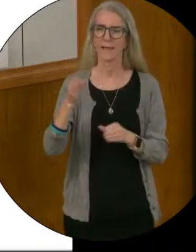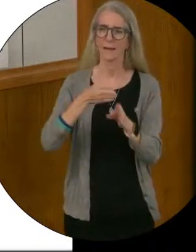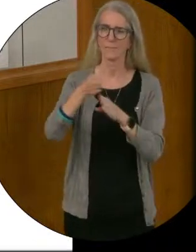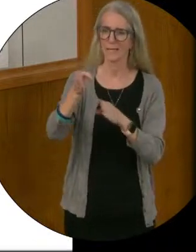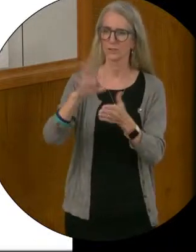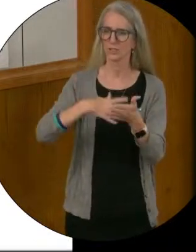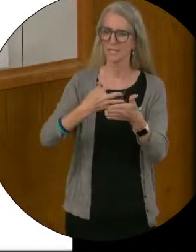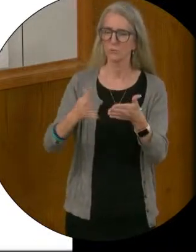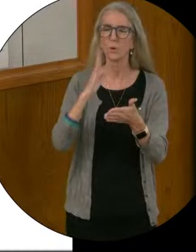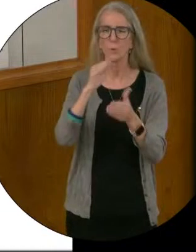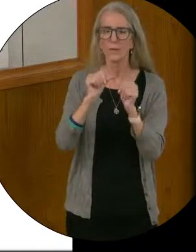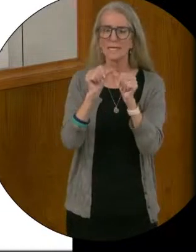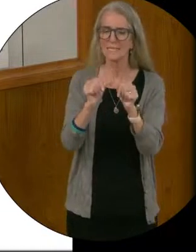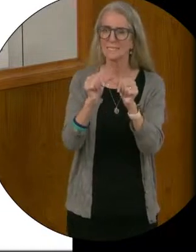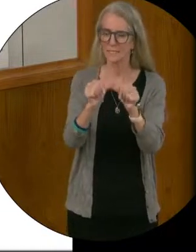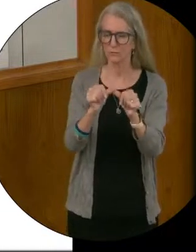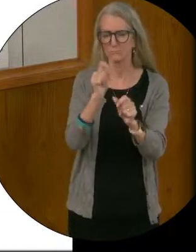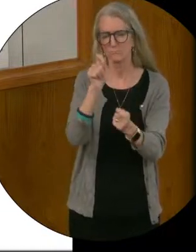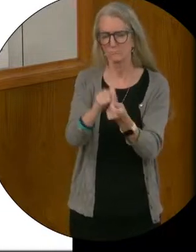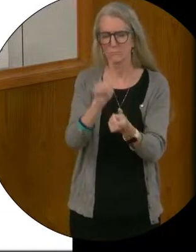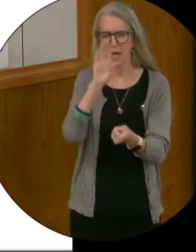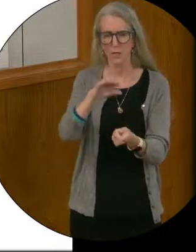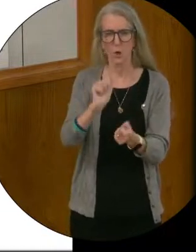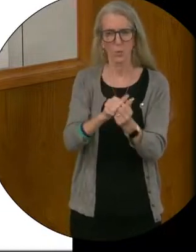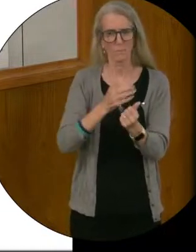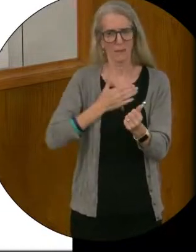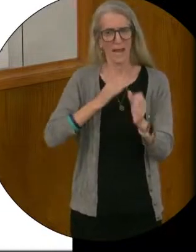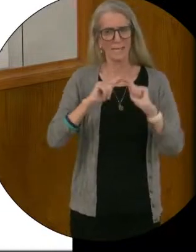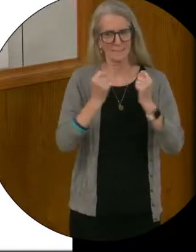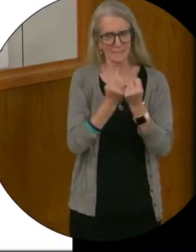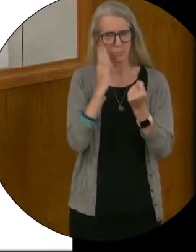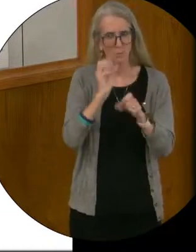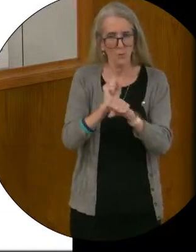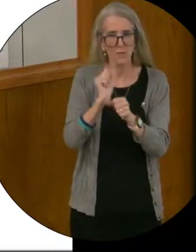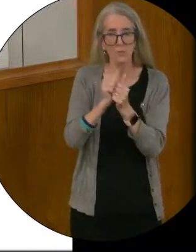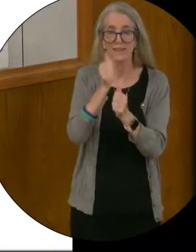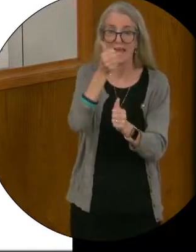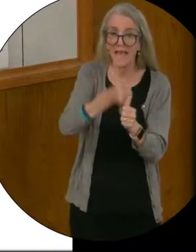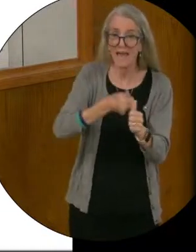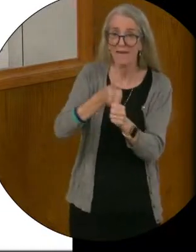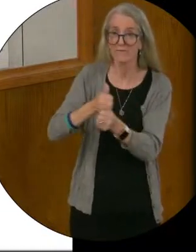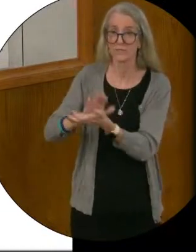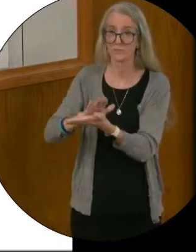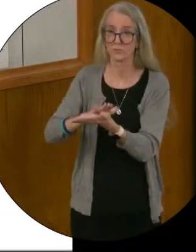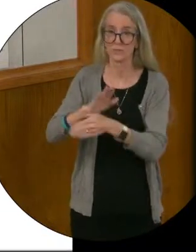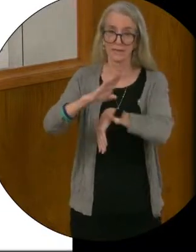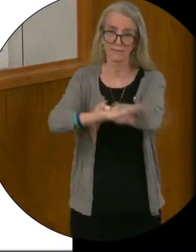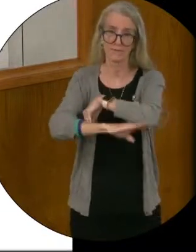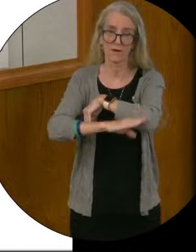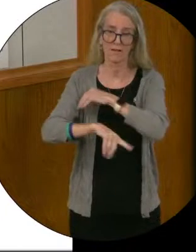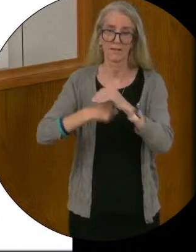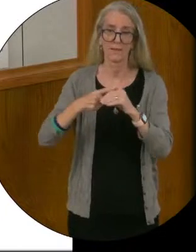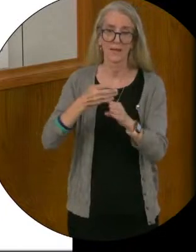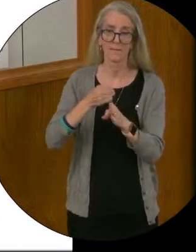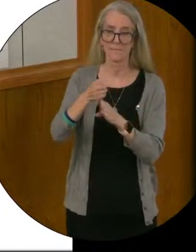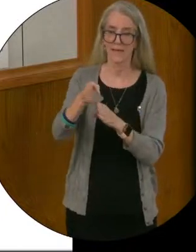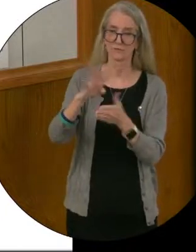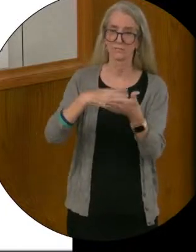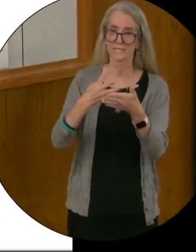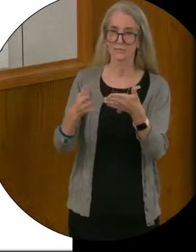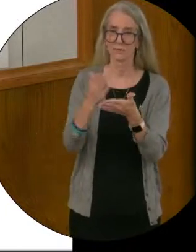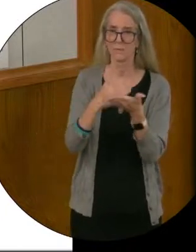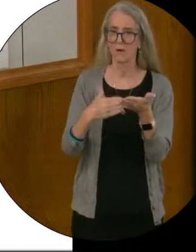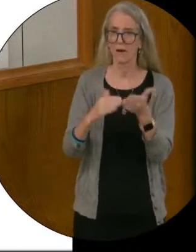continue specifically, I know with my team, we'll be working with every school again in the fall on that master scheduling piece and how to get more